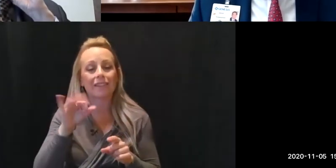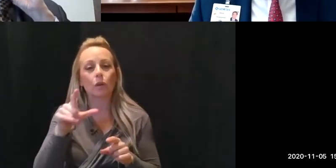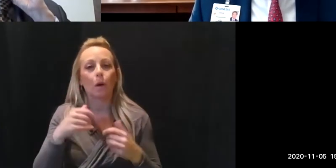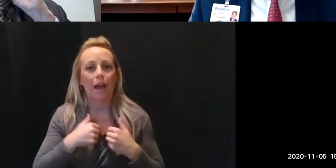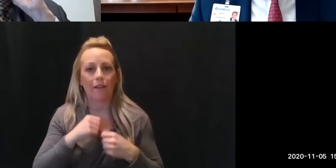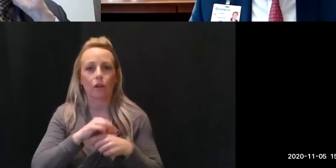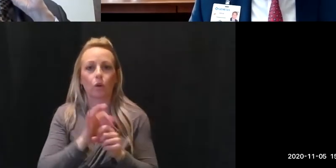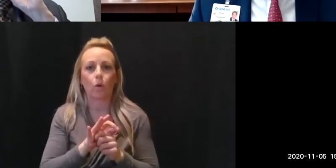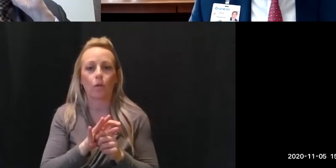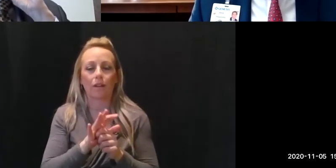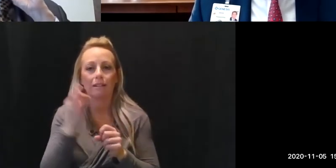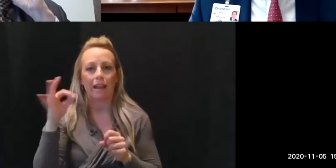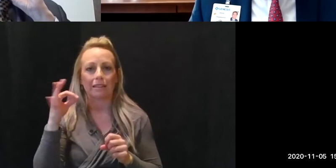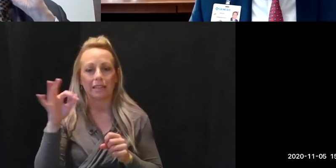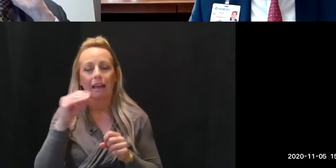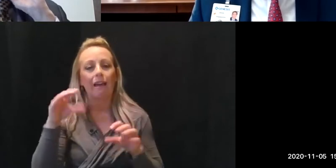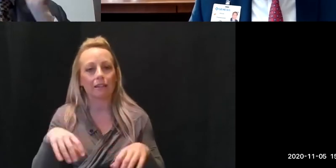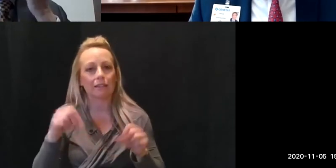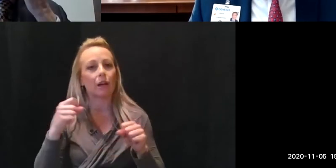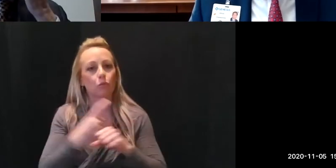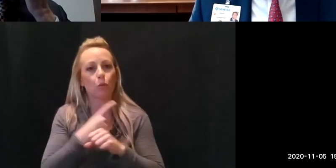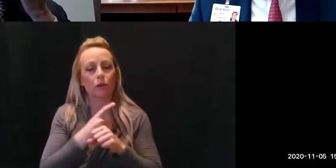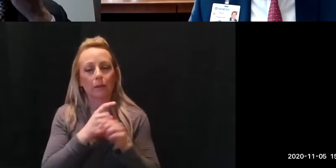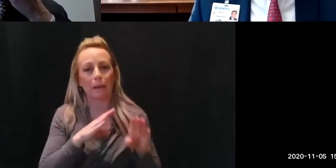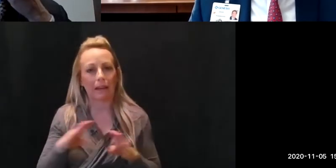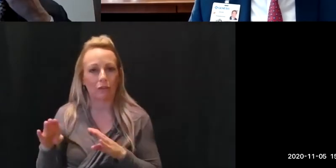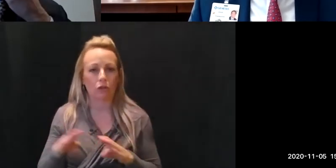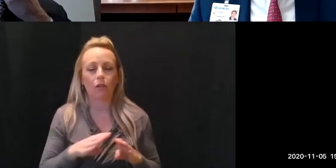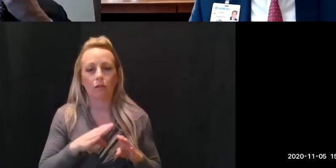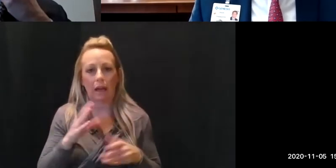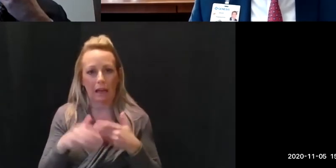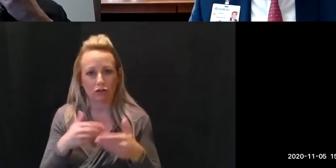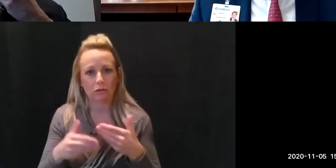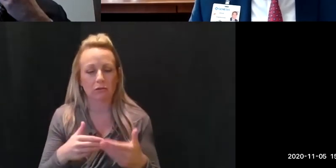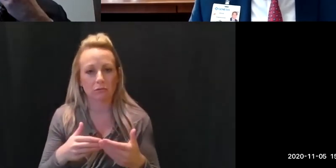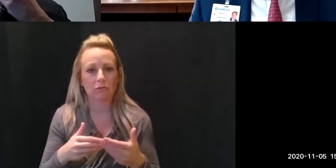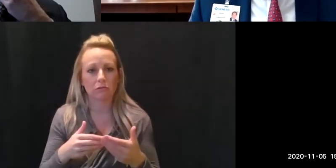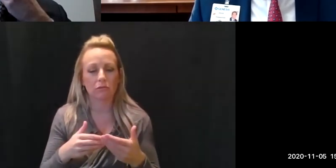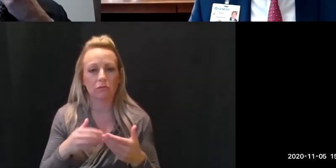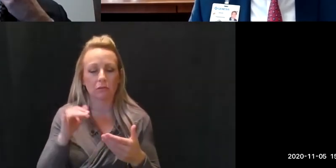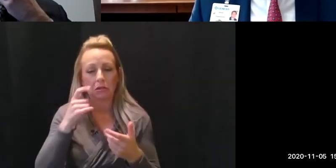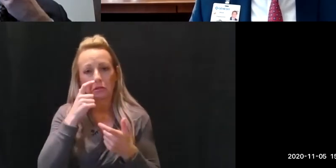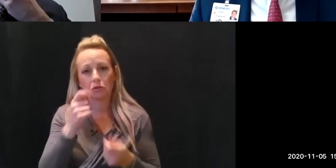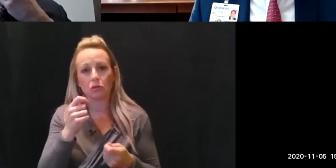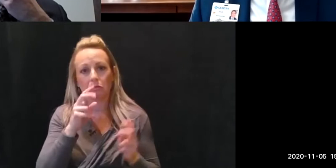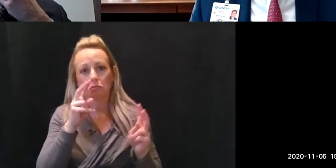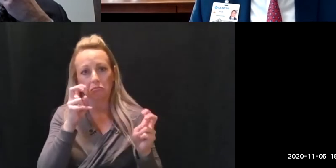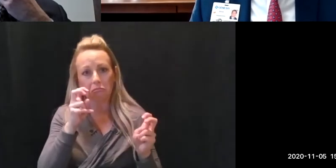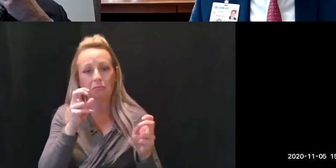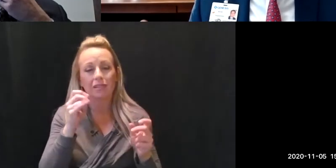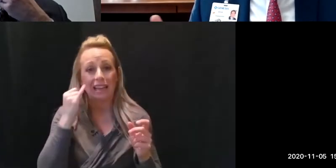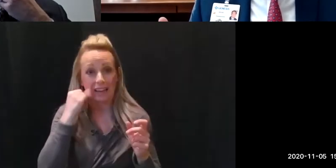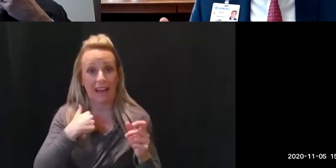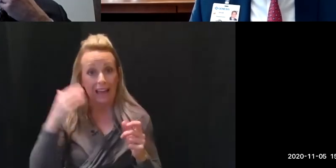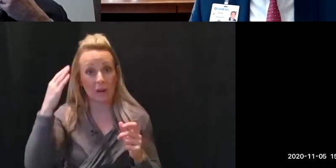and take appropriate behavioral actions as if that were the case. So if I know I have COVID-19